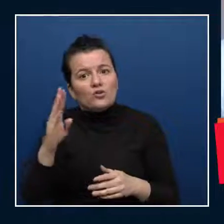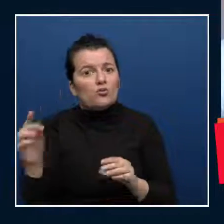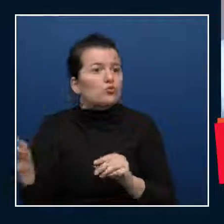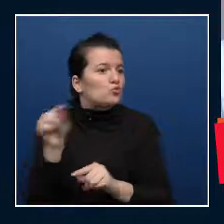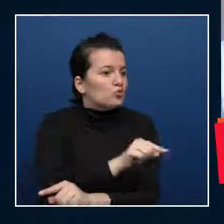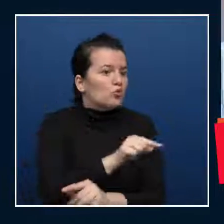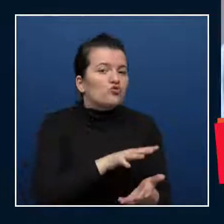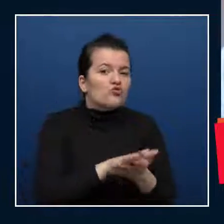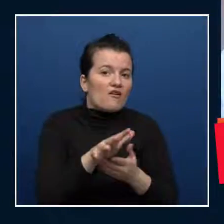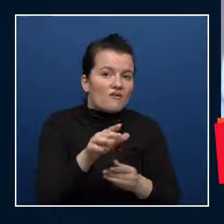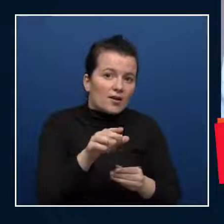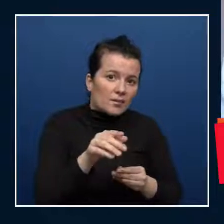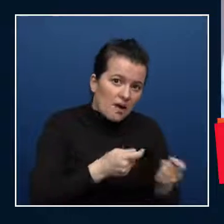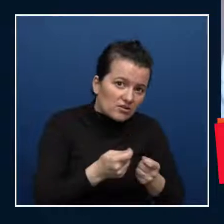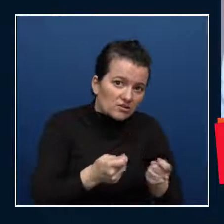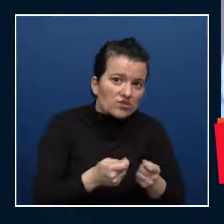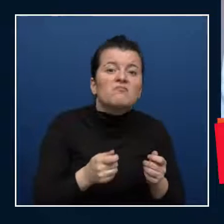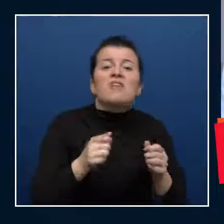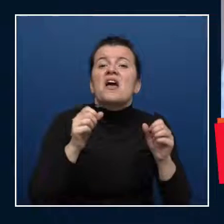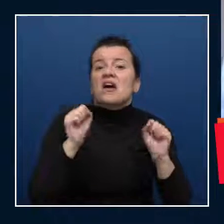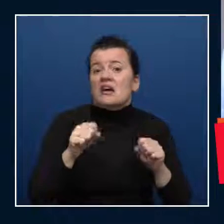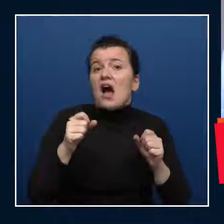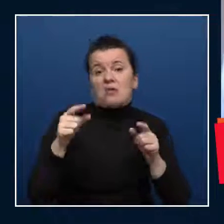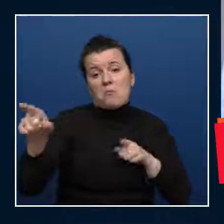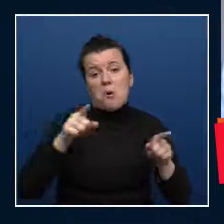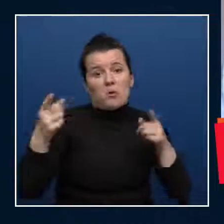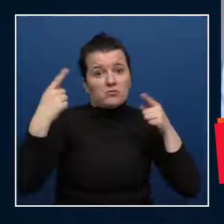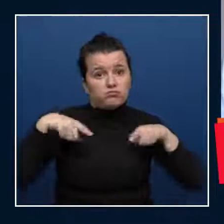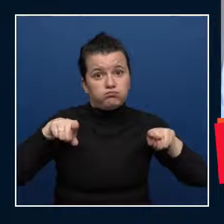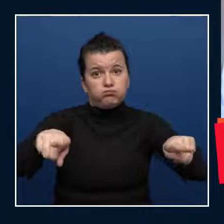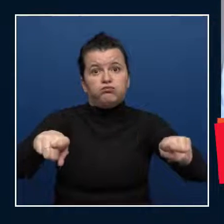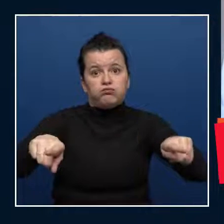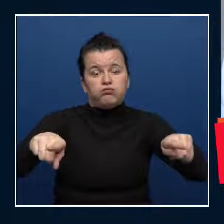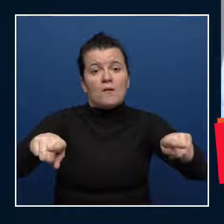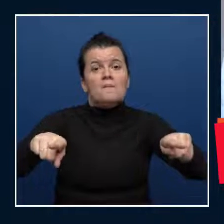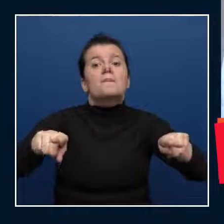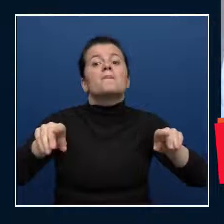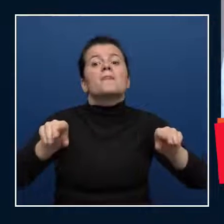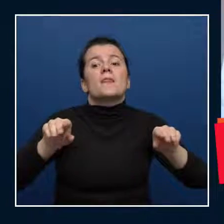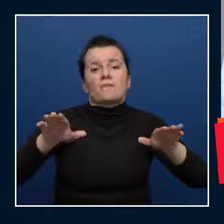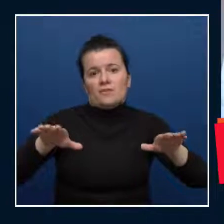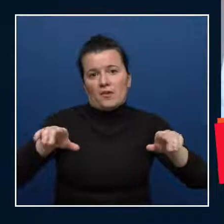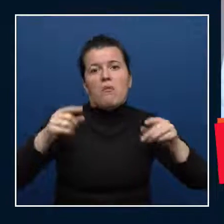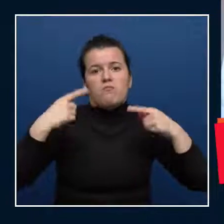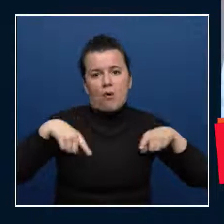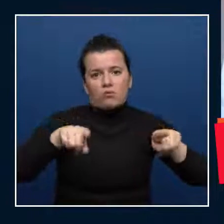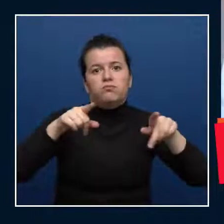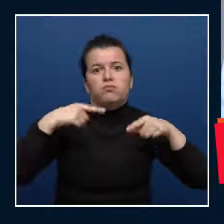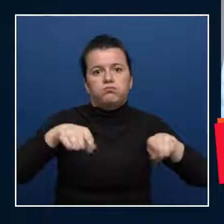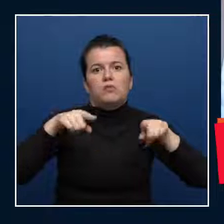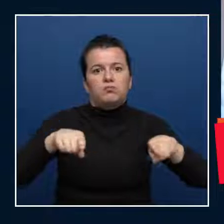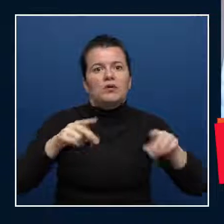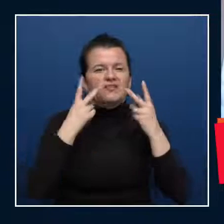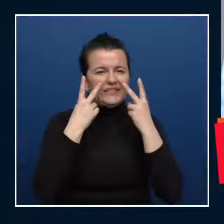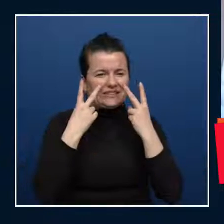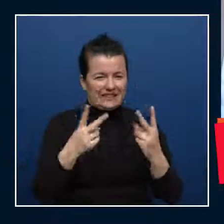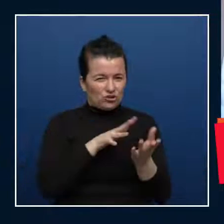could potentially have the two running and then just start to move the connections over, start to see the traffic. You